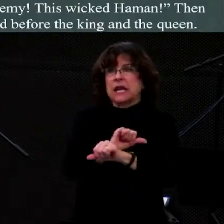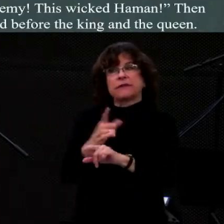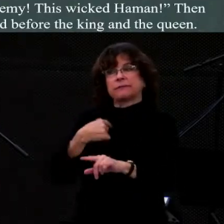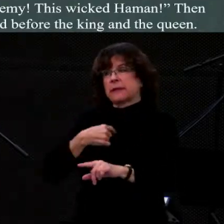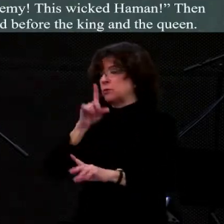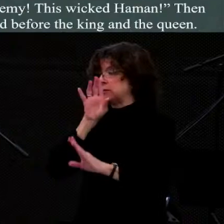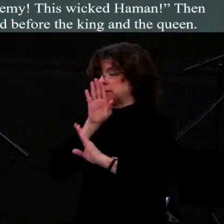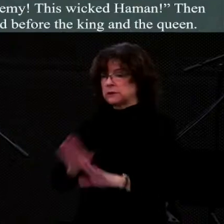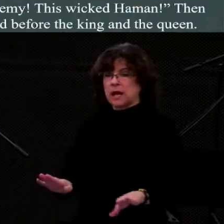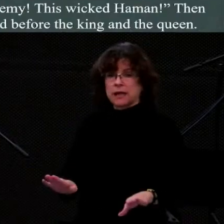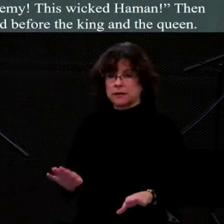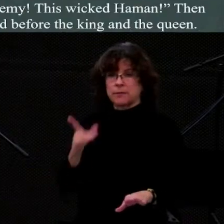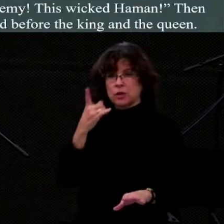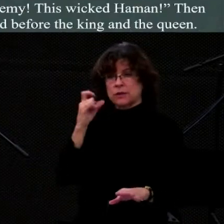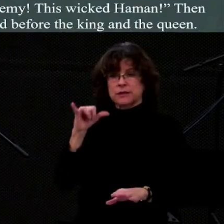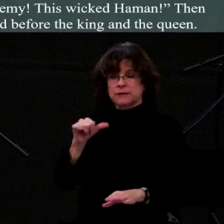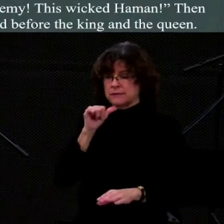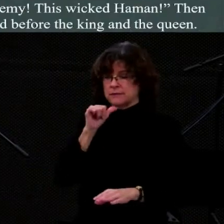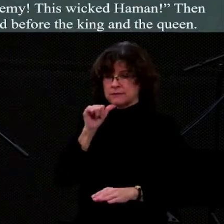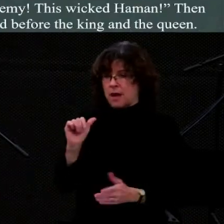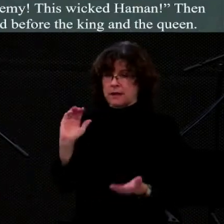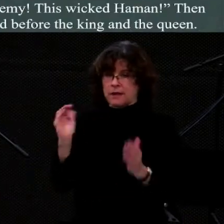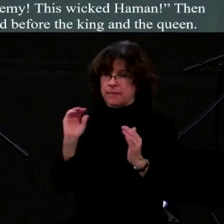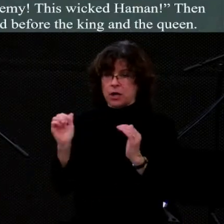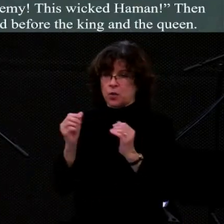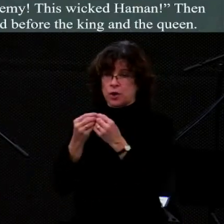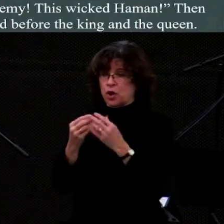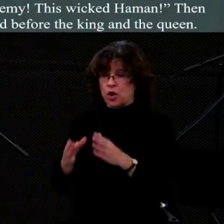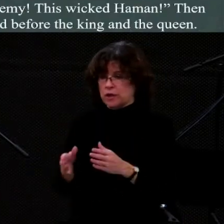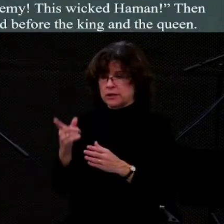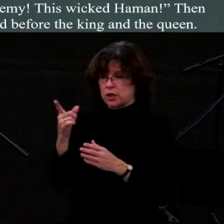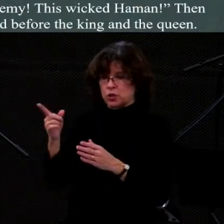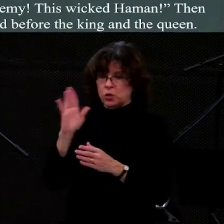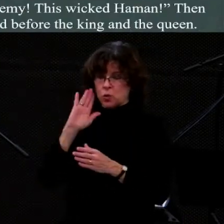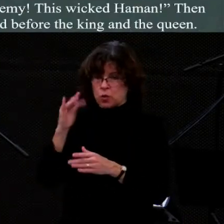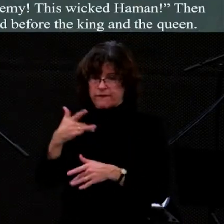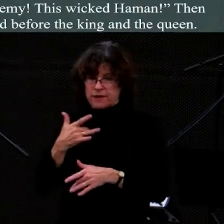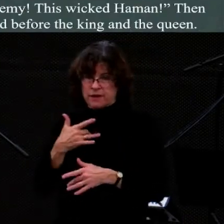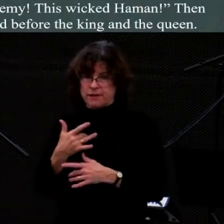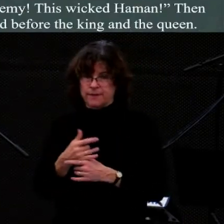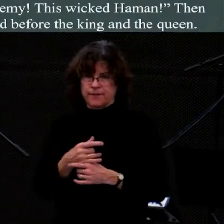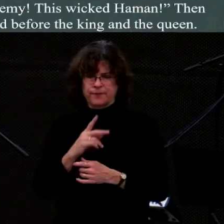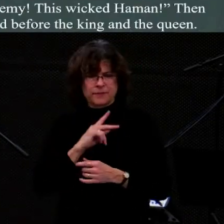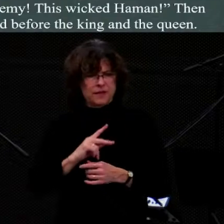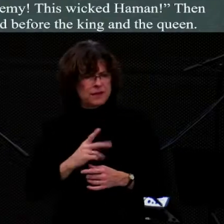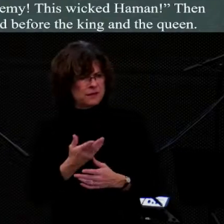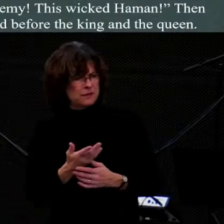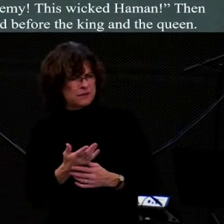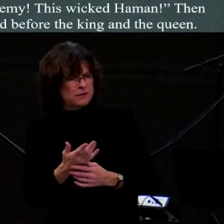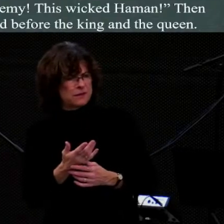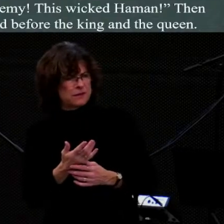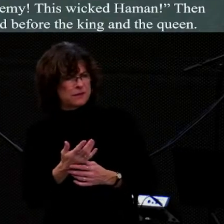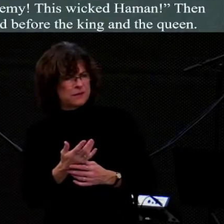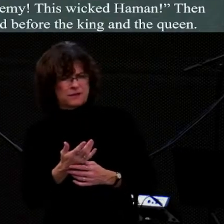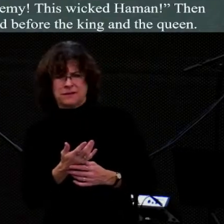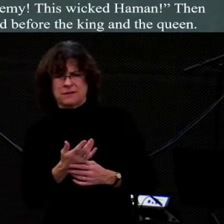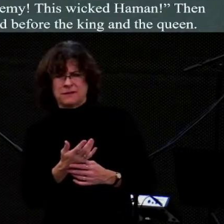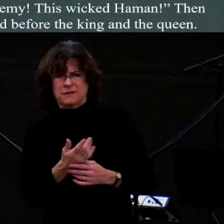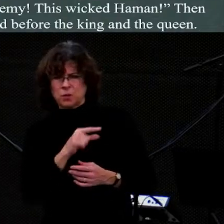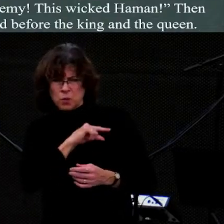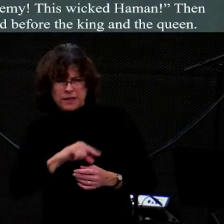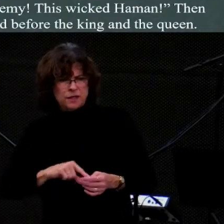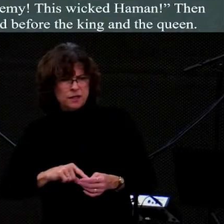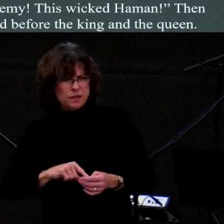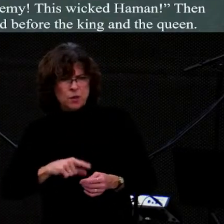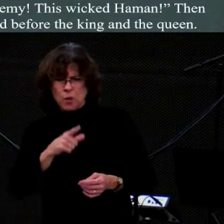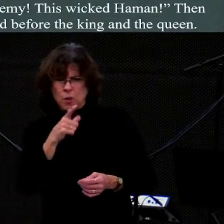silent, for our affliction is not to be compared with the loss to the king. Then King Ahasuerus said to Esther, Queen Esther,